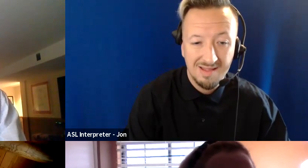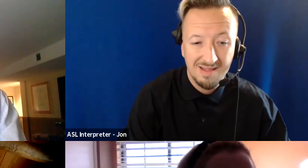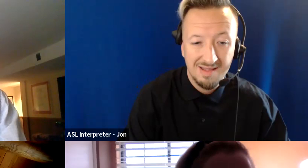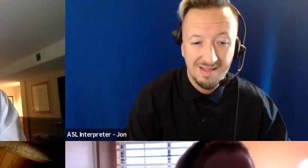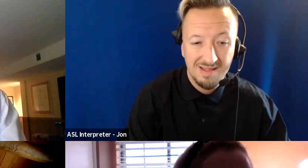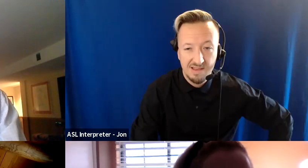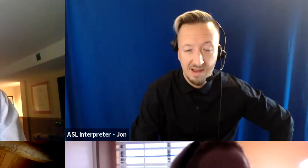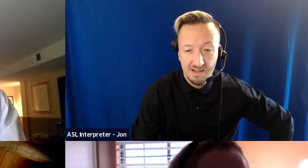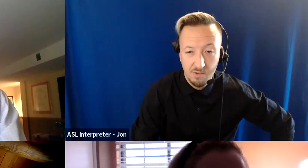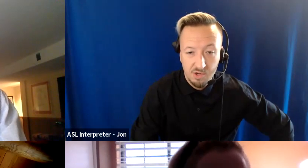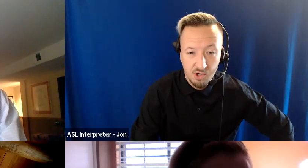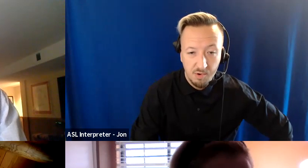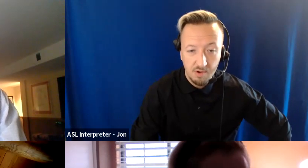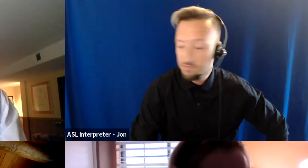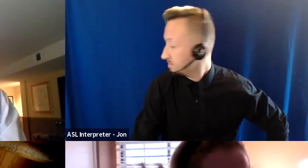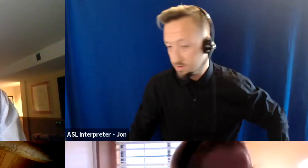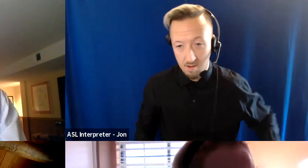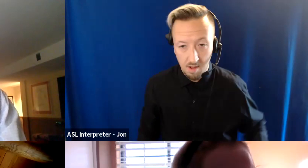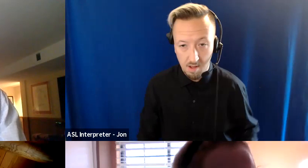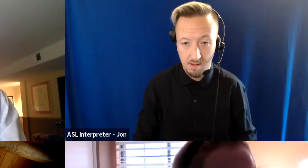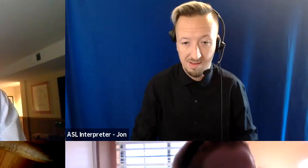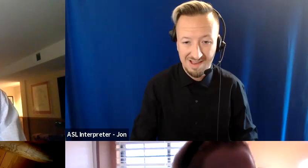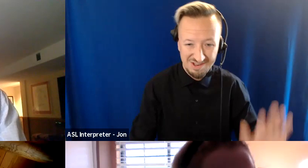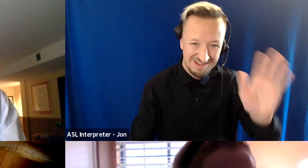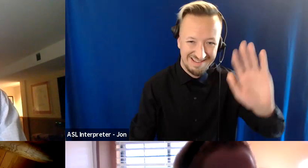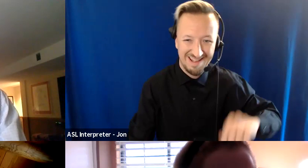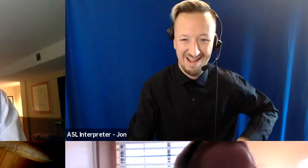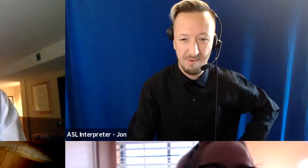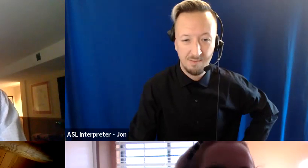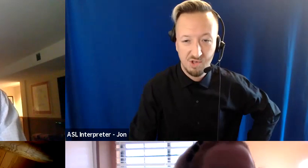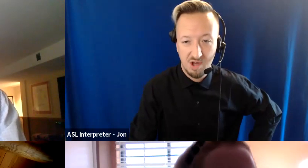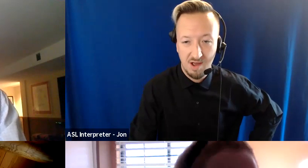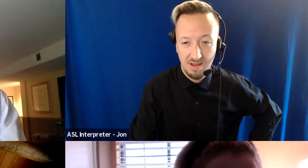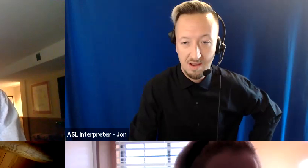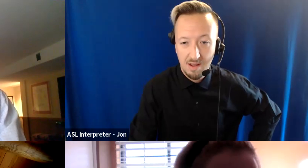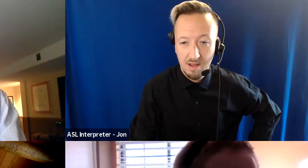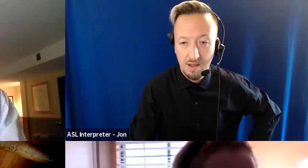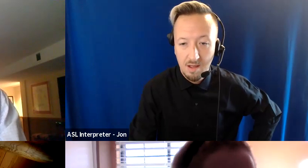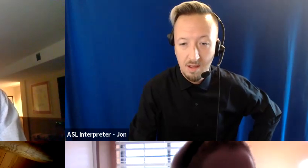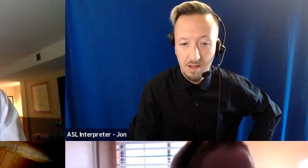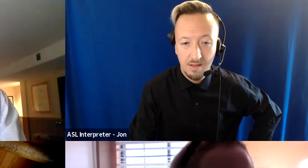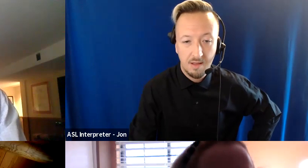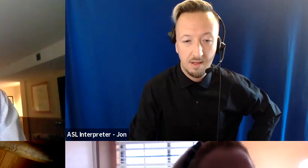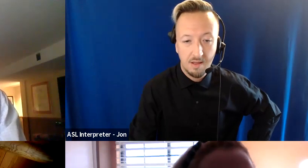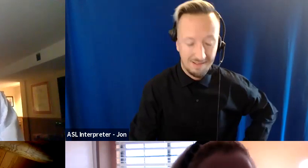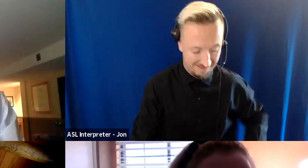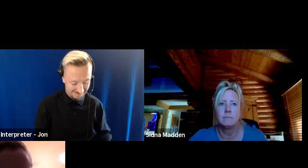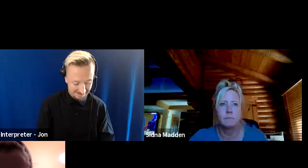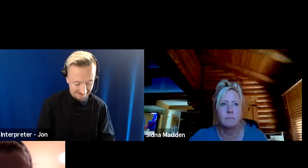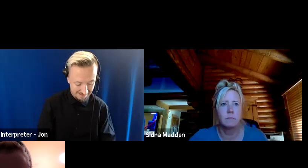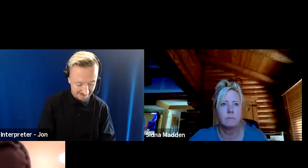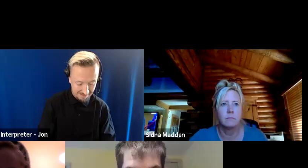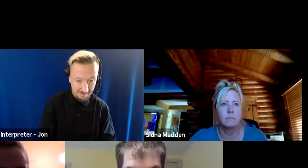Hi, this is a sign language interpreter for this session. My name's John. Hello, John. I'm